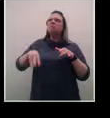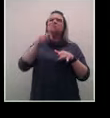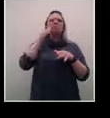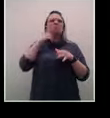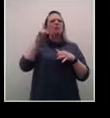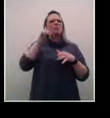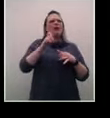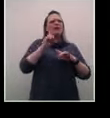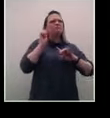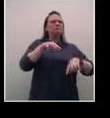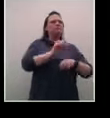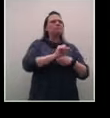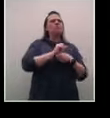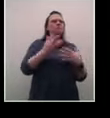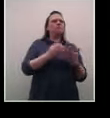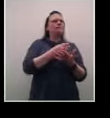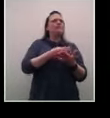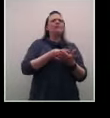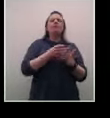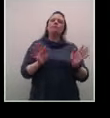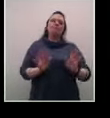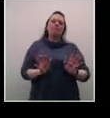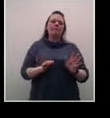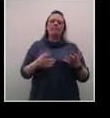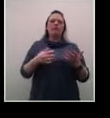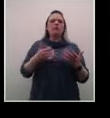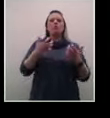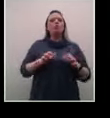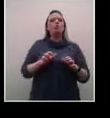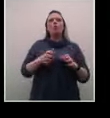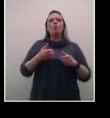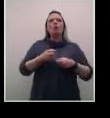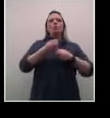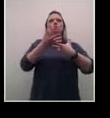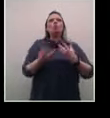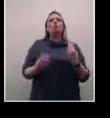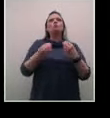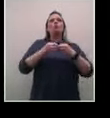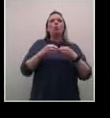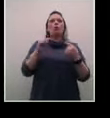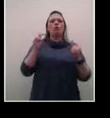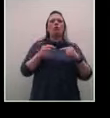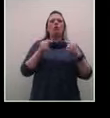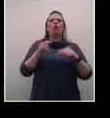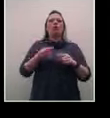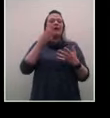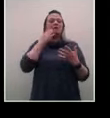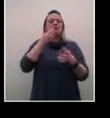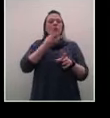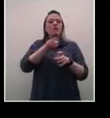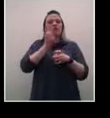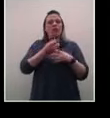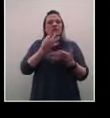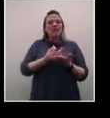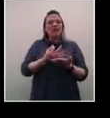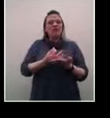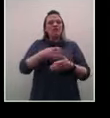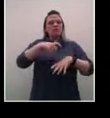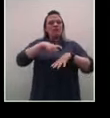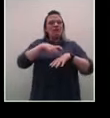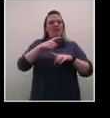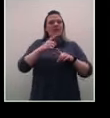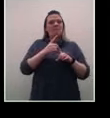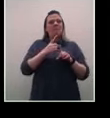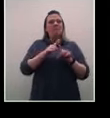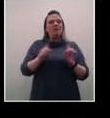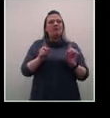want to cause harm in these in these really hard financial times. So I just want to let people